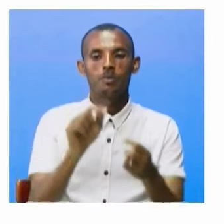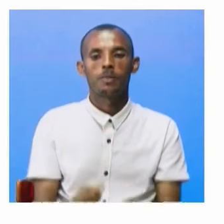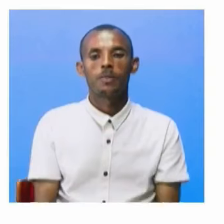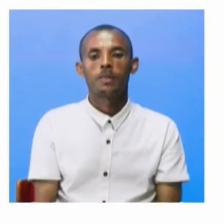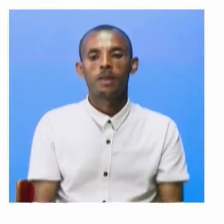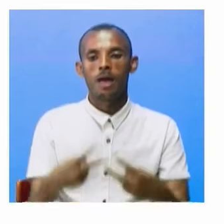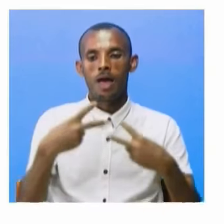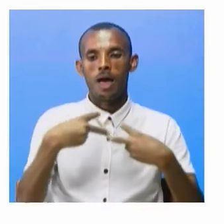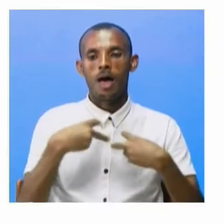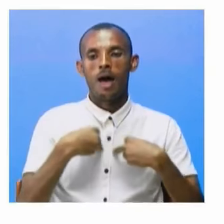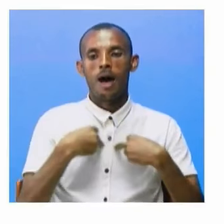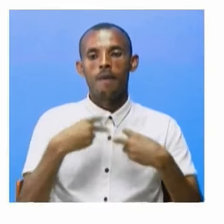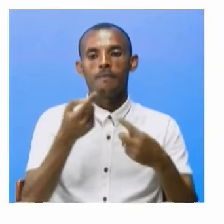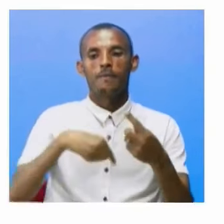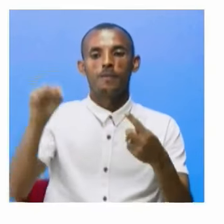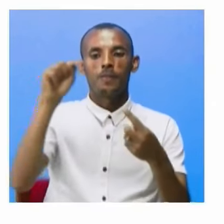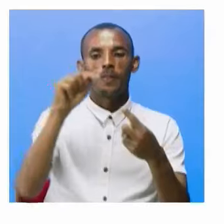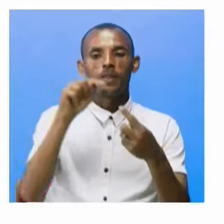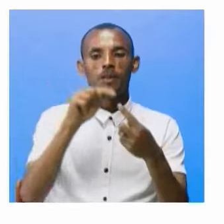Have to.